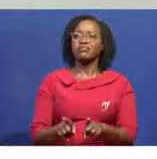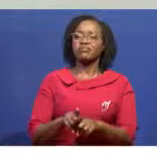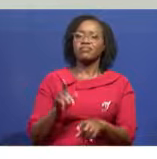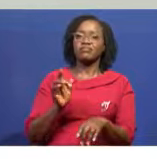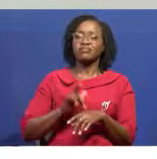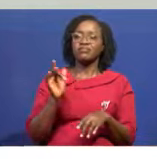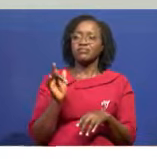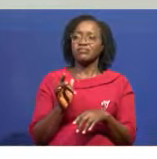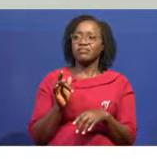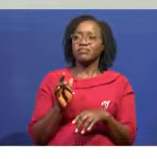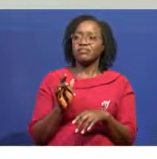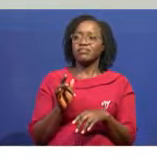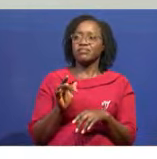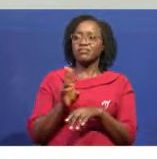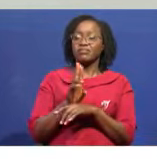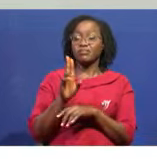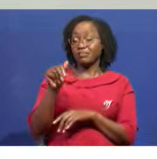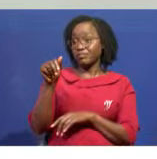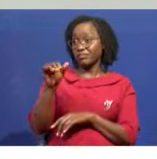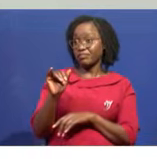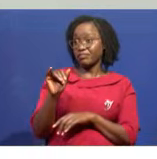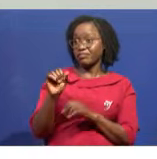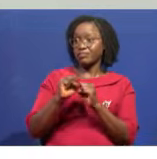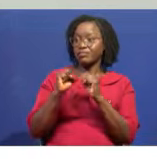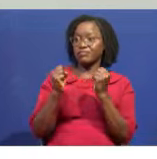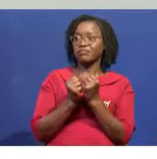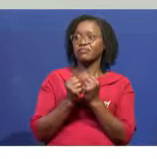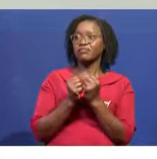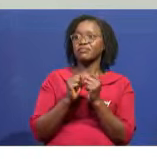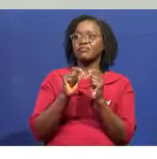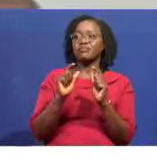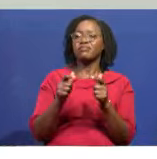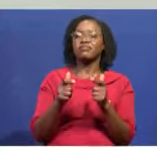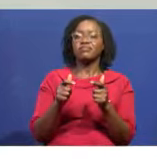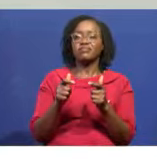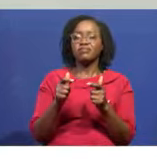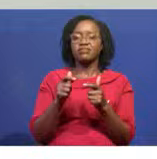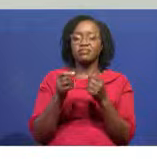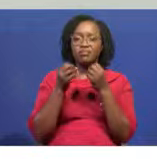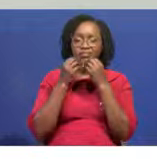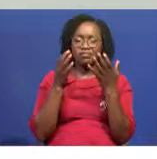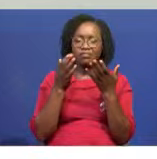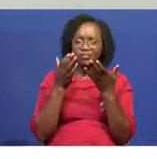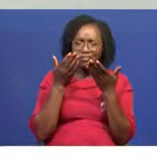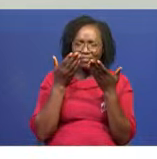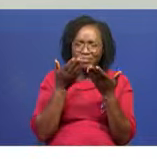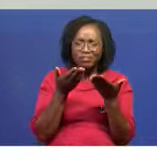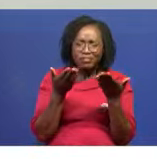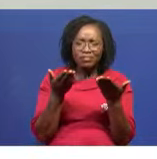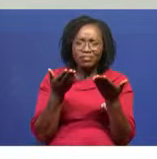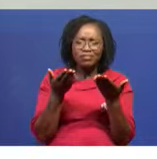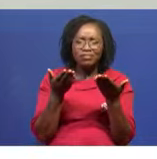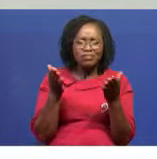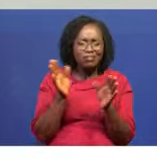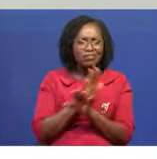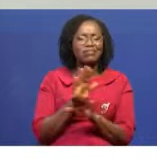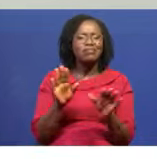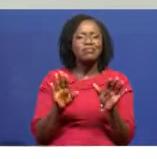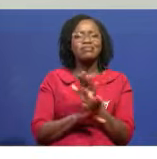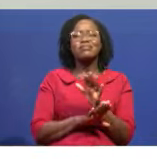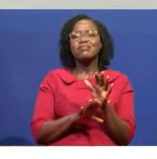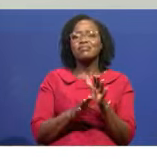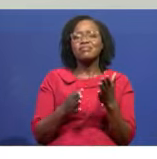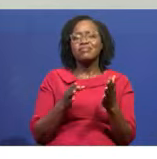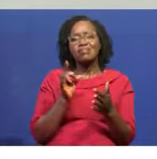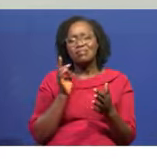of using AI and social media in terms of putting all our information there and then it is misused. Is there